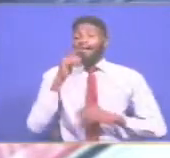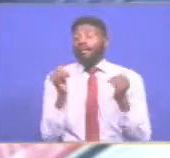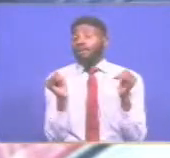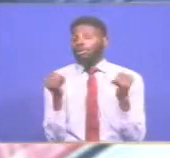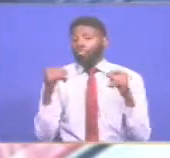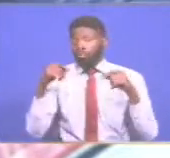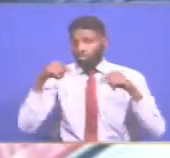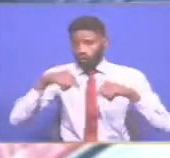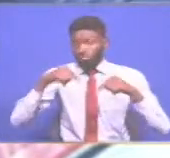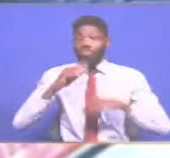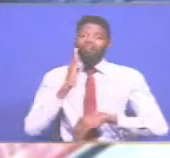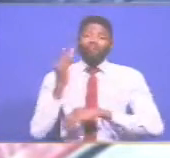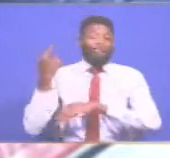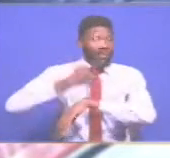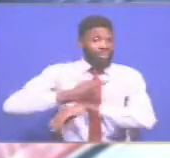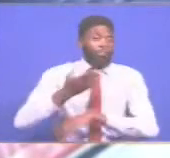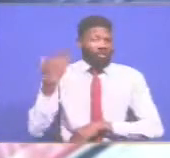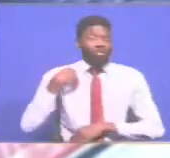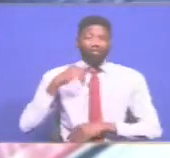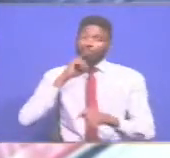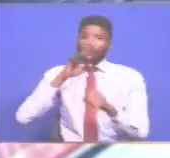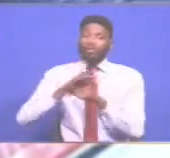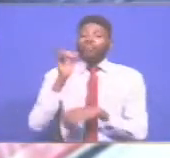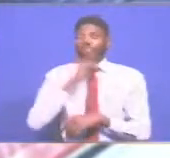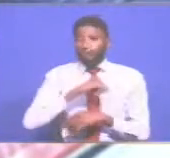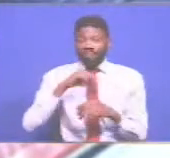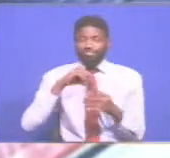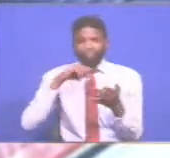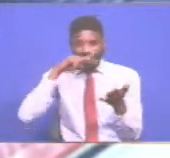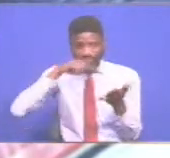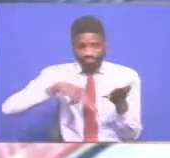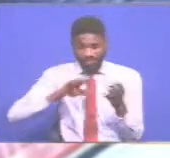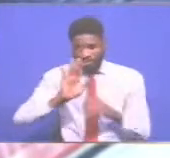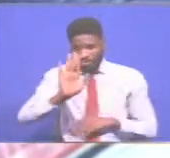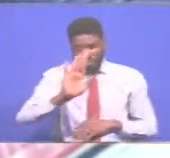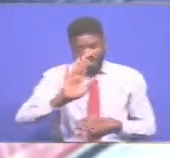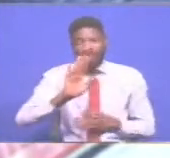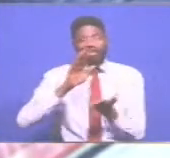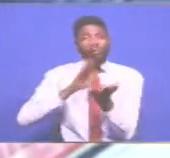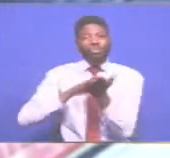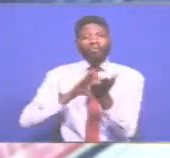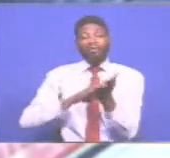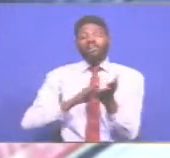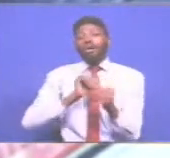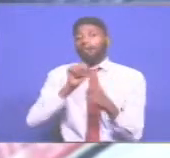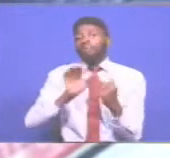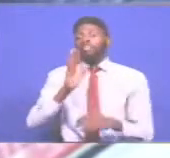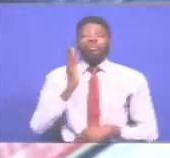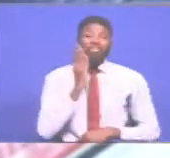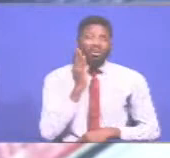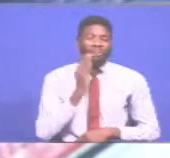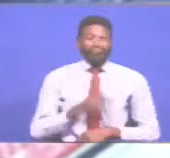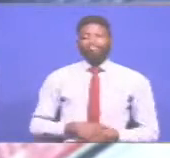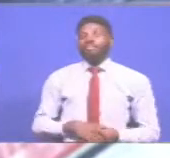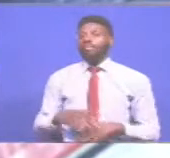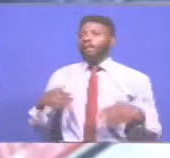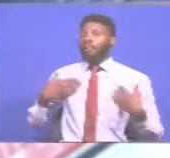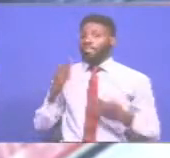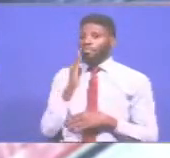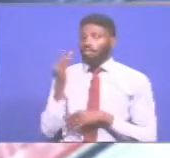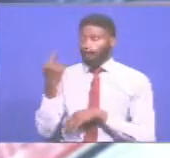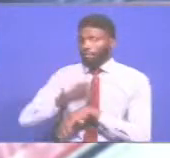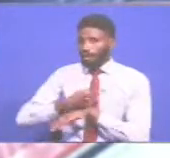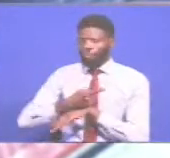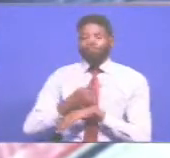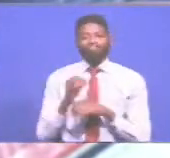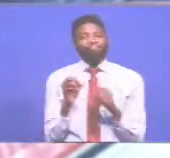this Mother's Day. And like I promised, let me have a look at what you're saying about your moms. Happy Mother's Day. Okay,